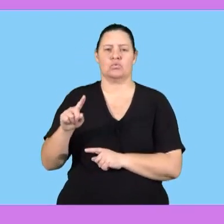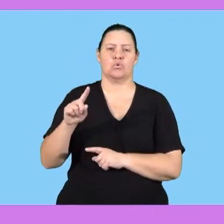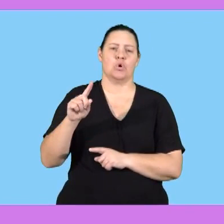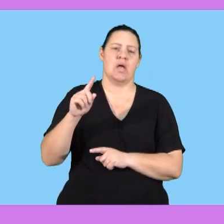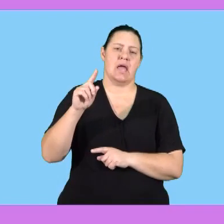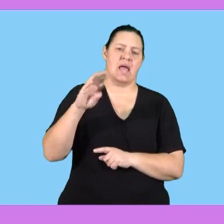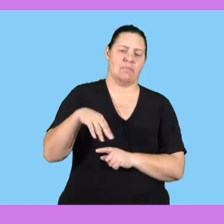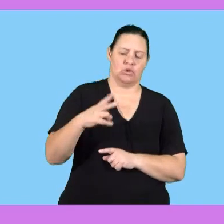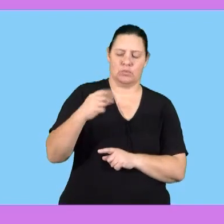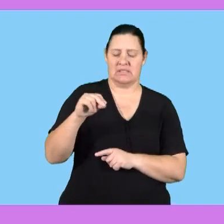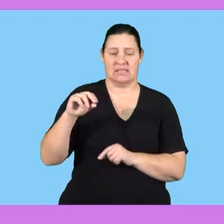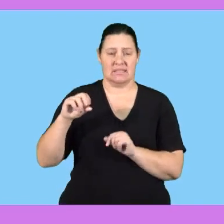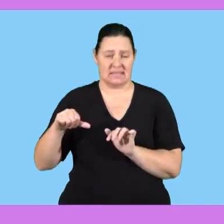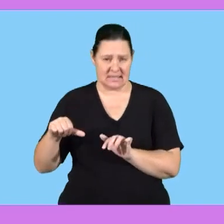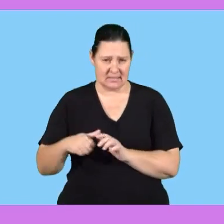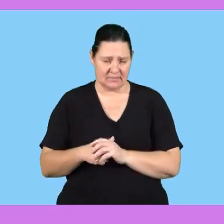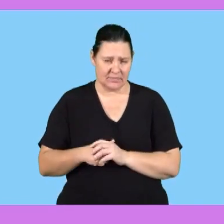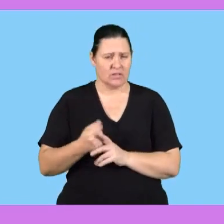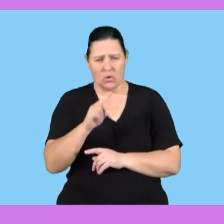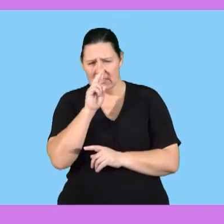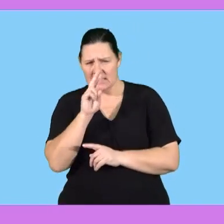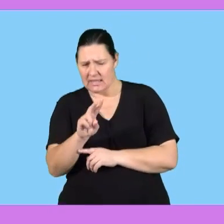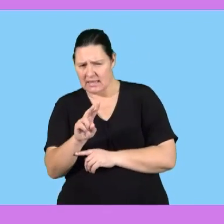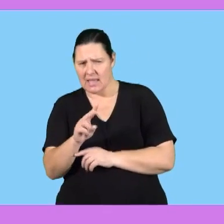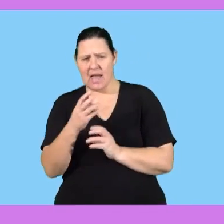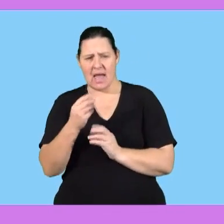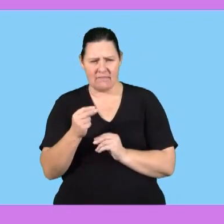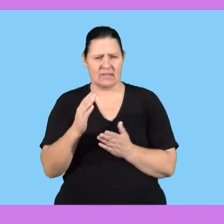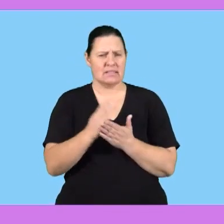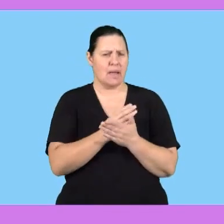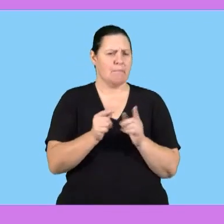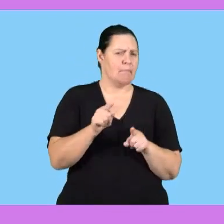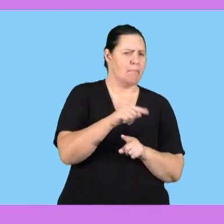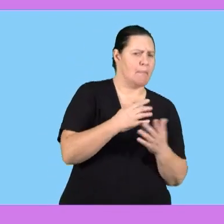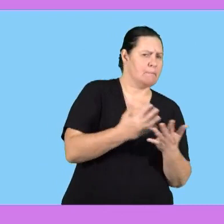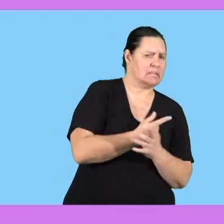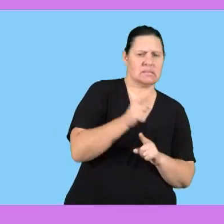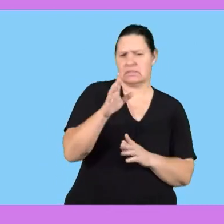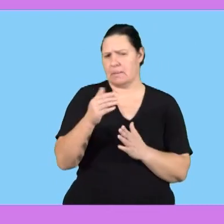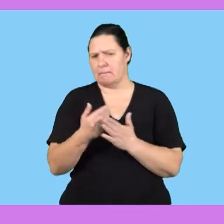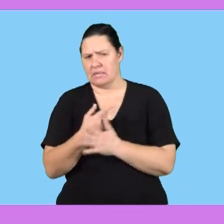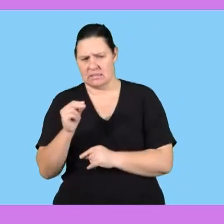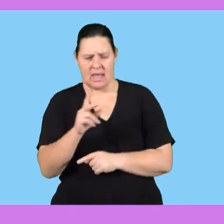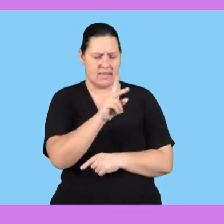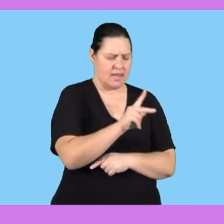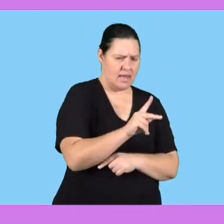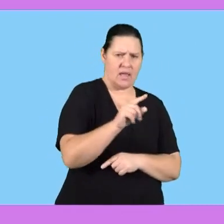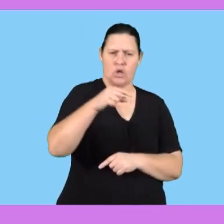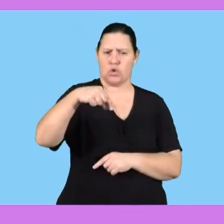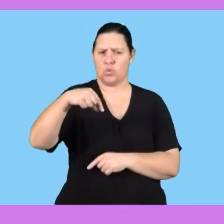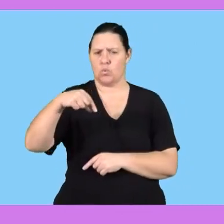What else do I notice when I look at my table? I also see that there are some missing values,